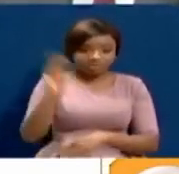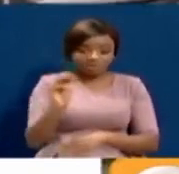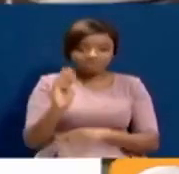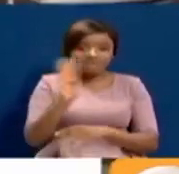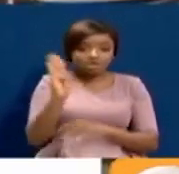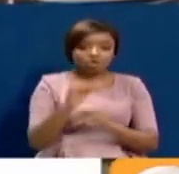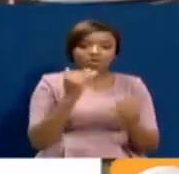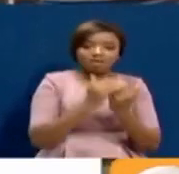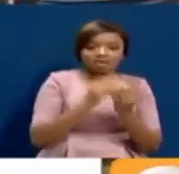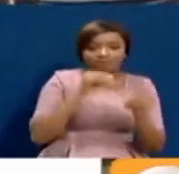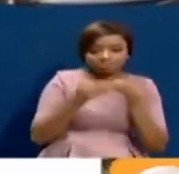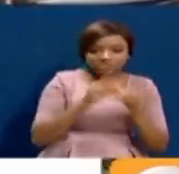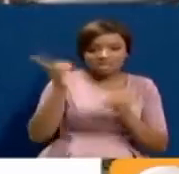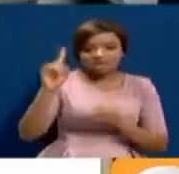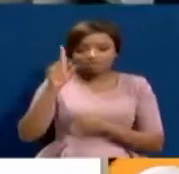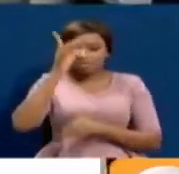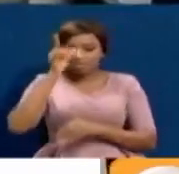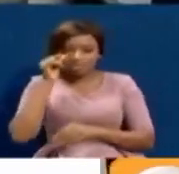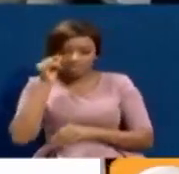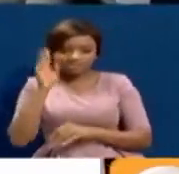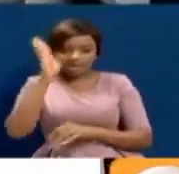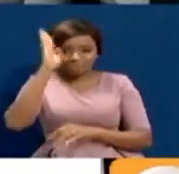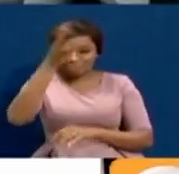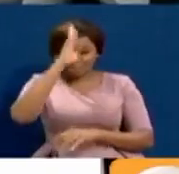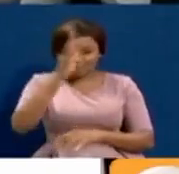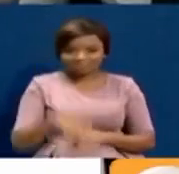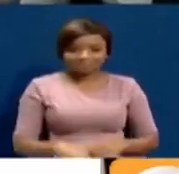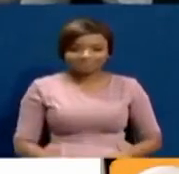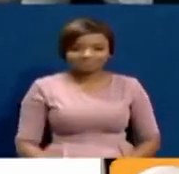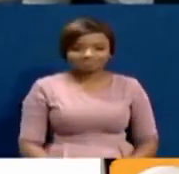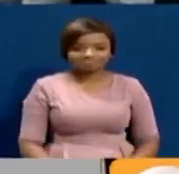Nairobi, Mombasa, Busia and Bungoma. Faisal Ahmed, Citizen TV, Nairobi.